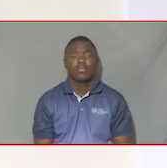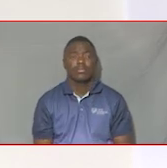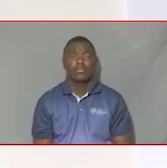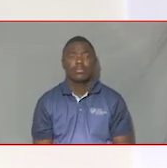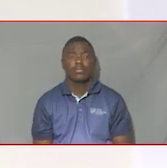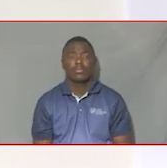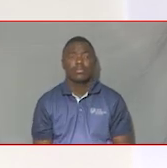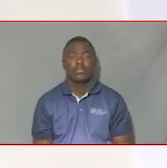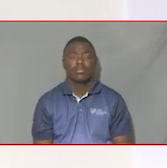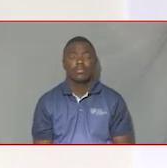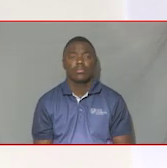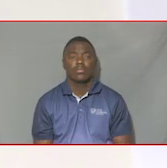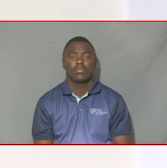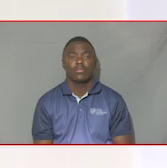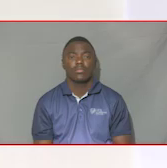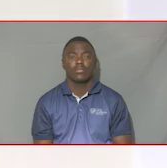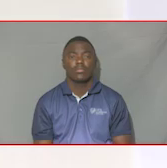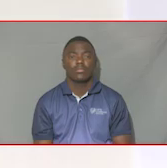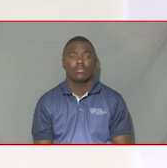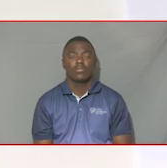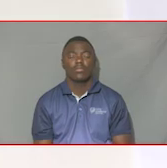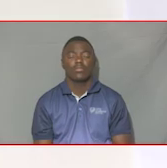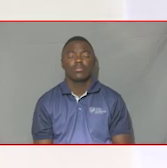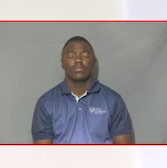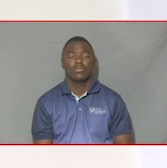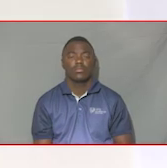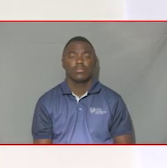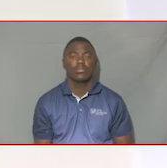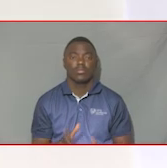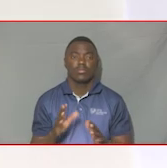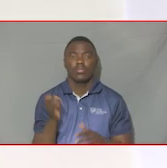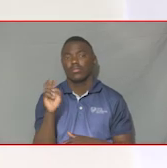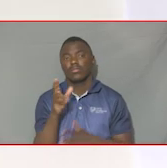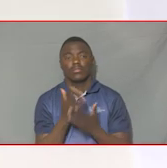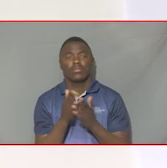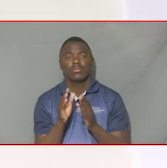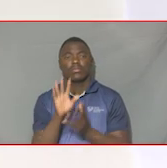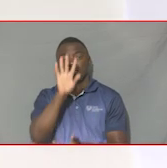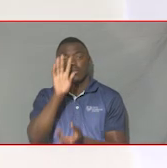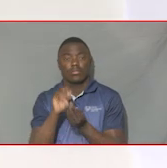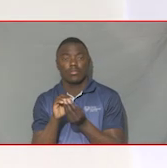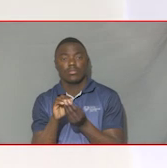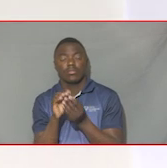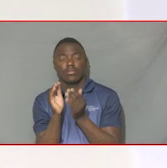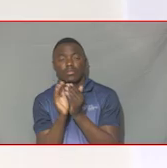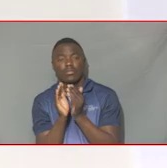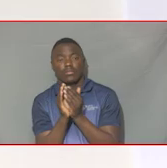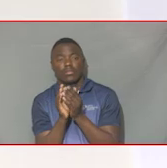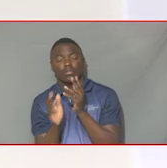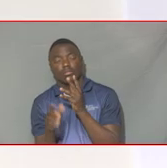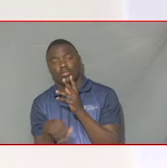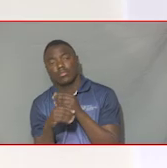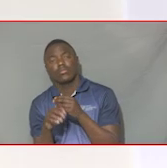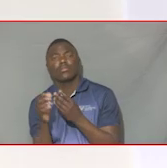if you get the same value. Or you can just find the sum of the scores divided by the number of the